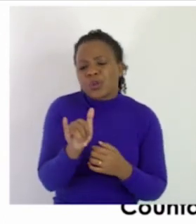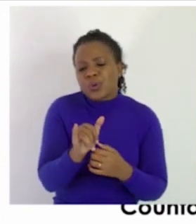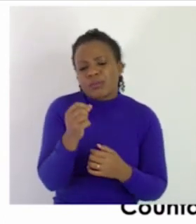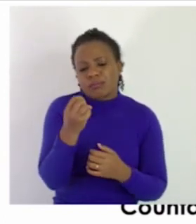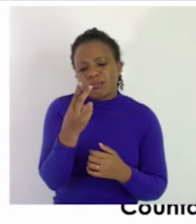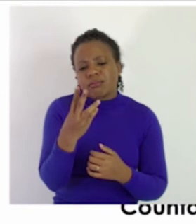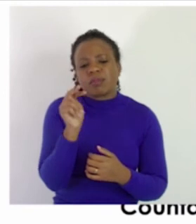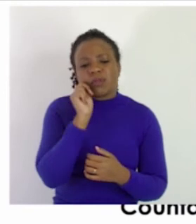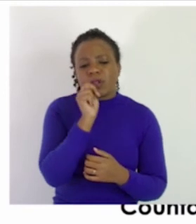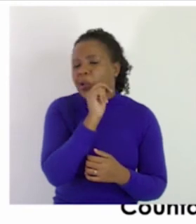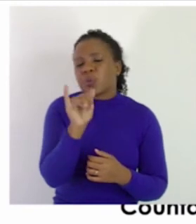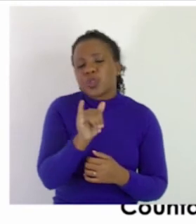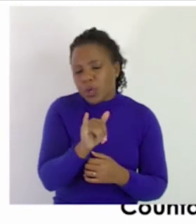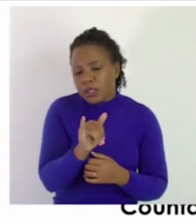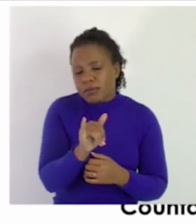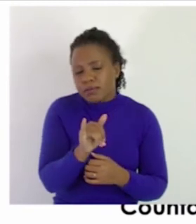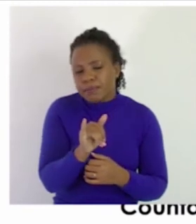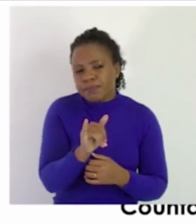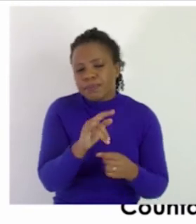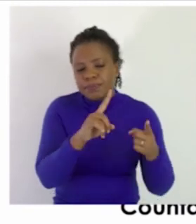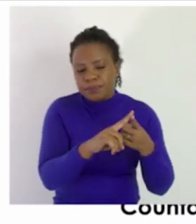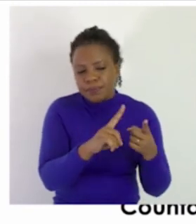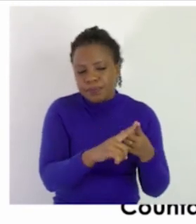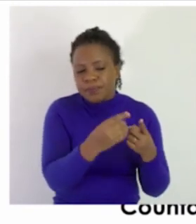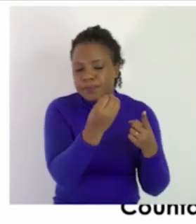Yes, we have a word like learner,